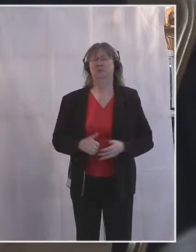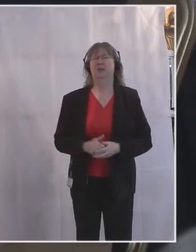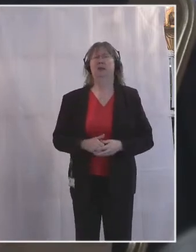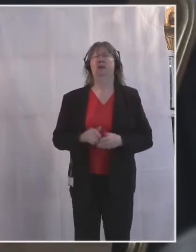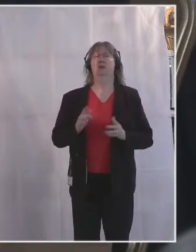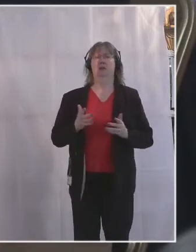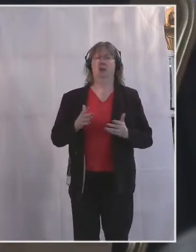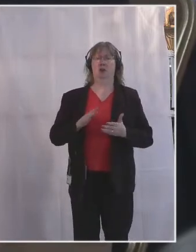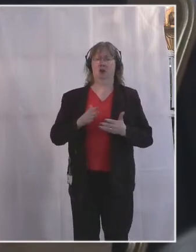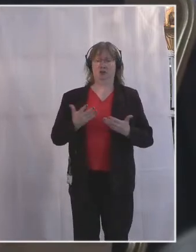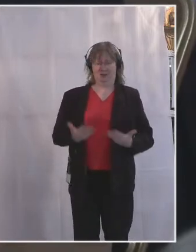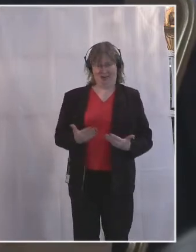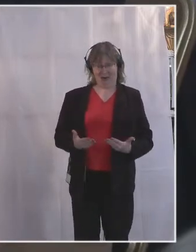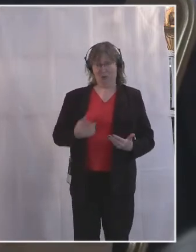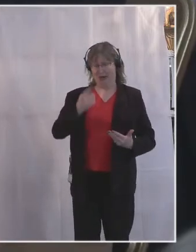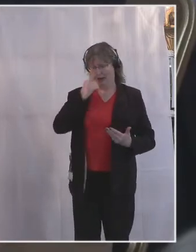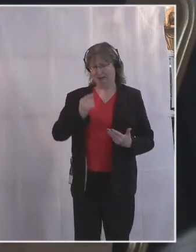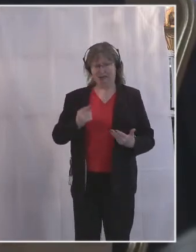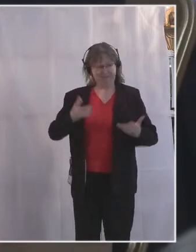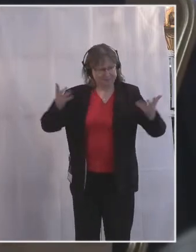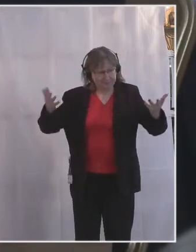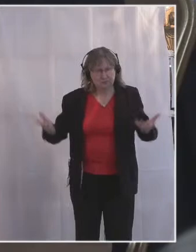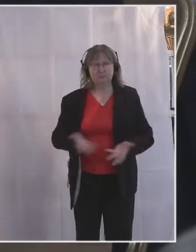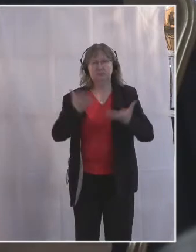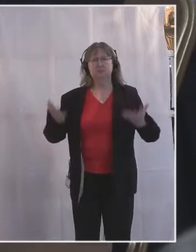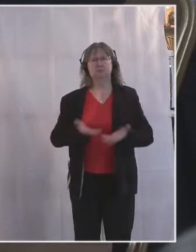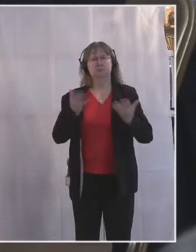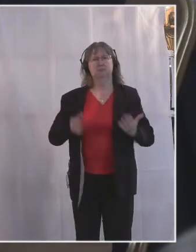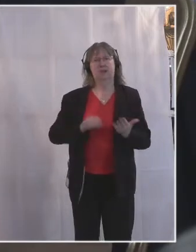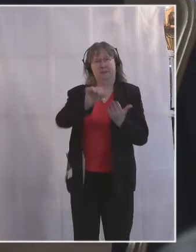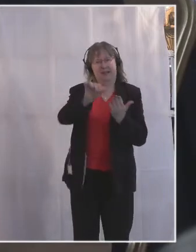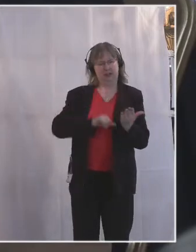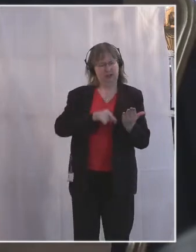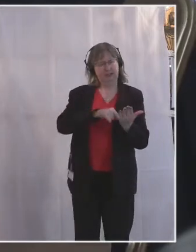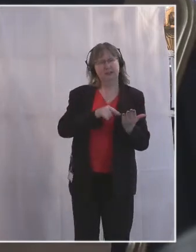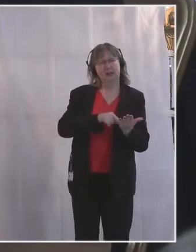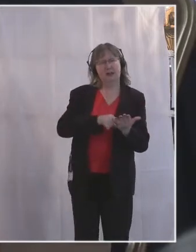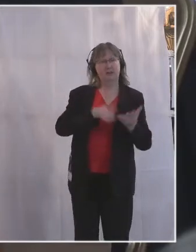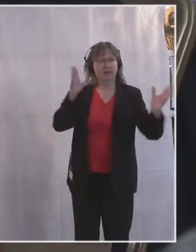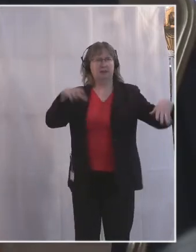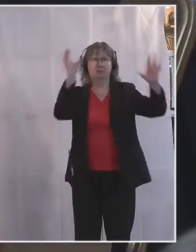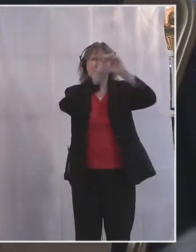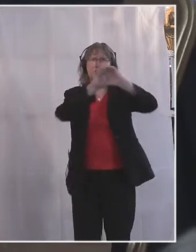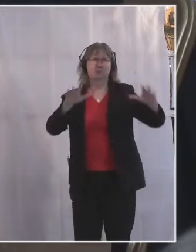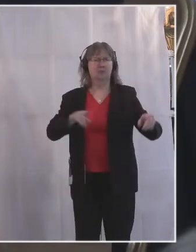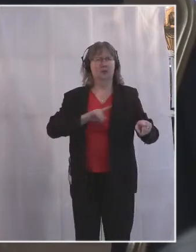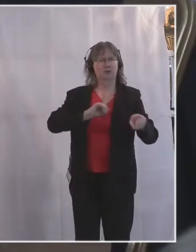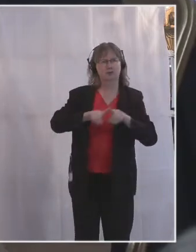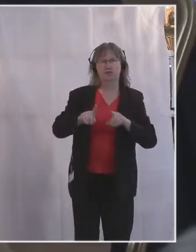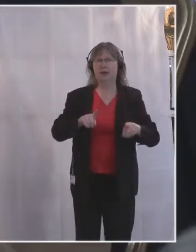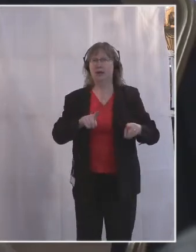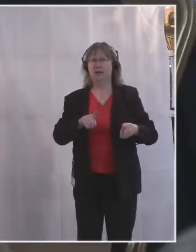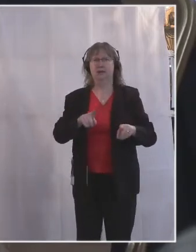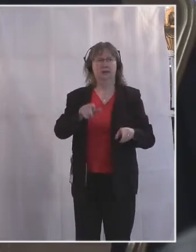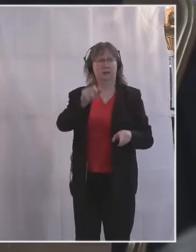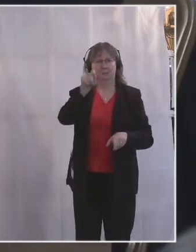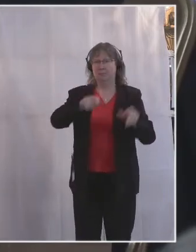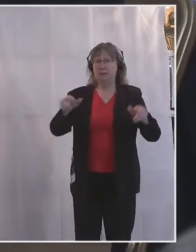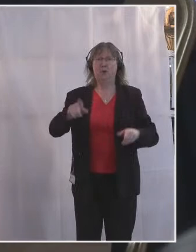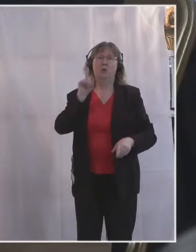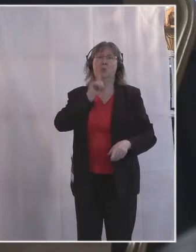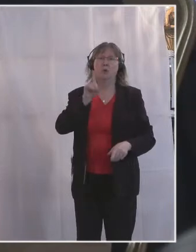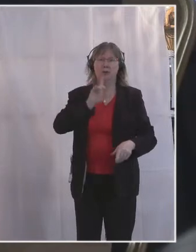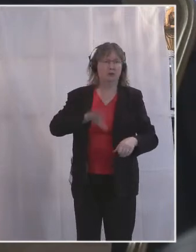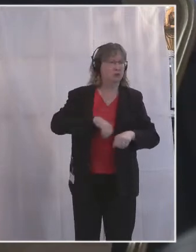able to drive that agenda into looking at female access to finance for female founders